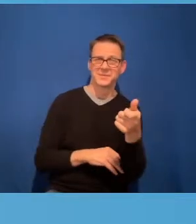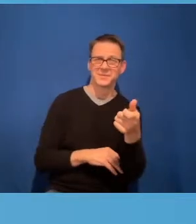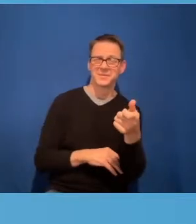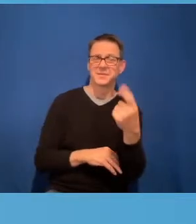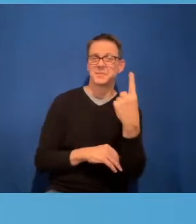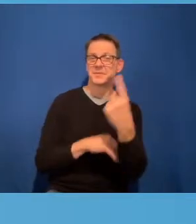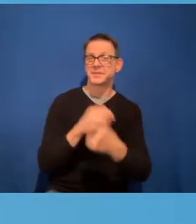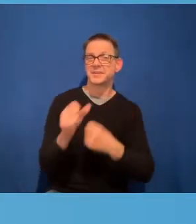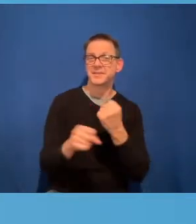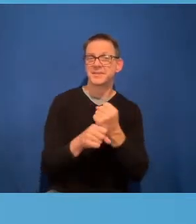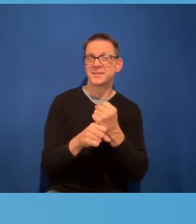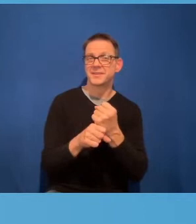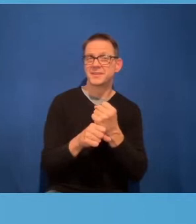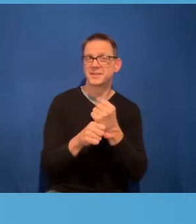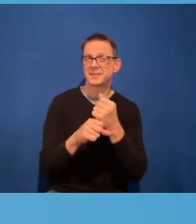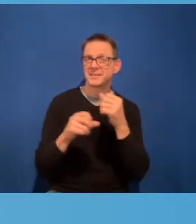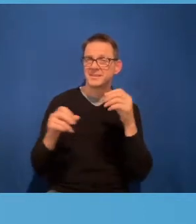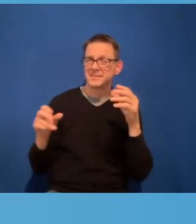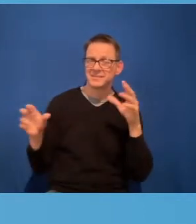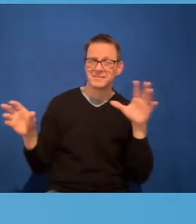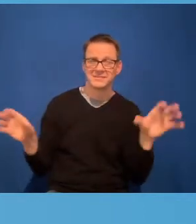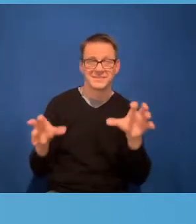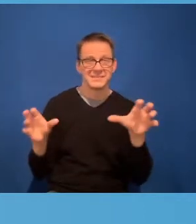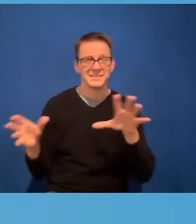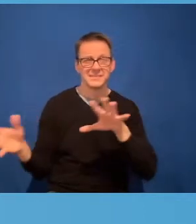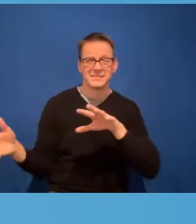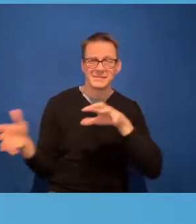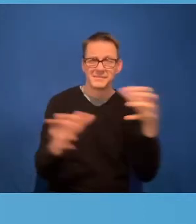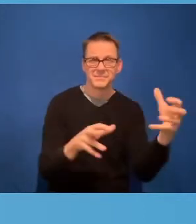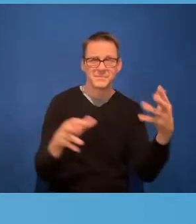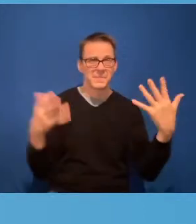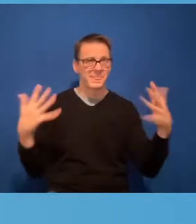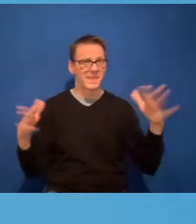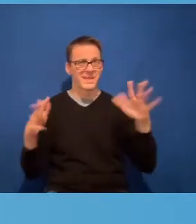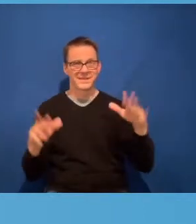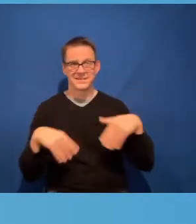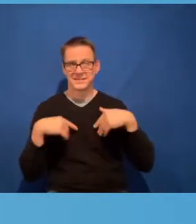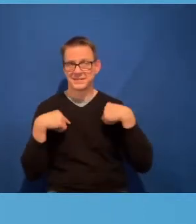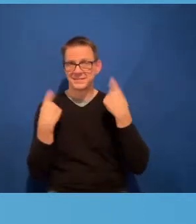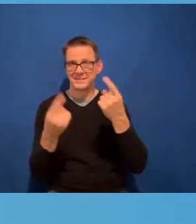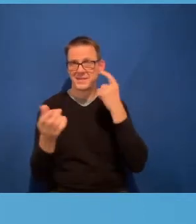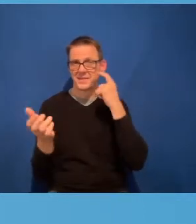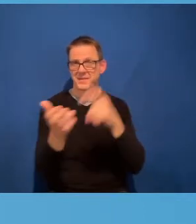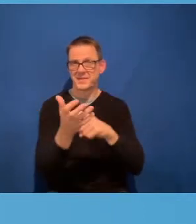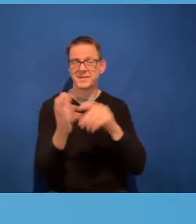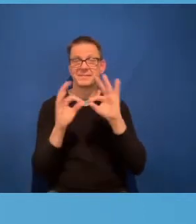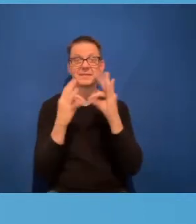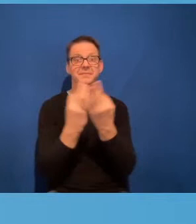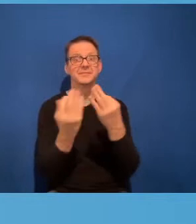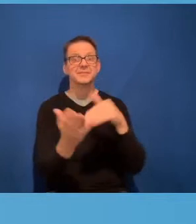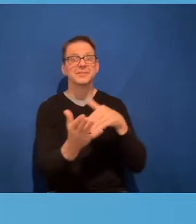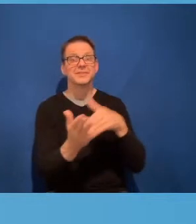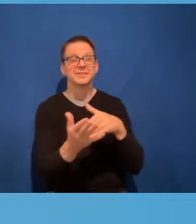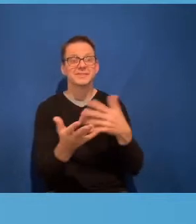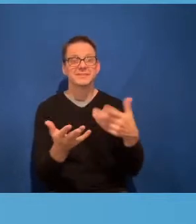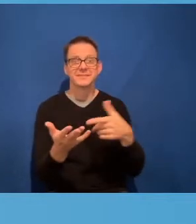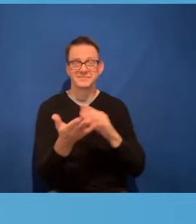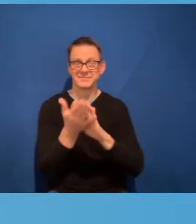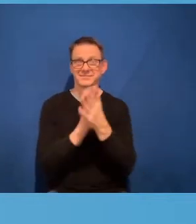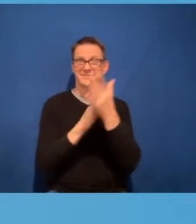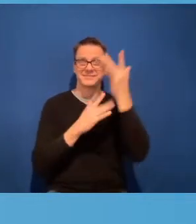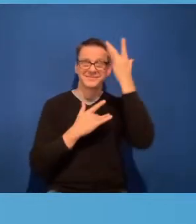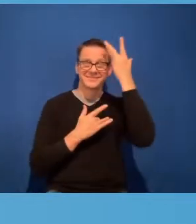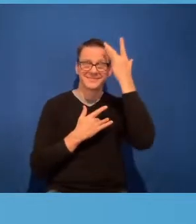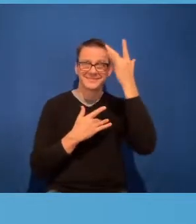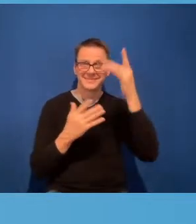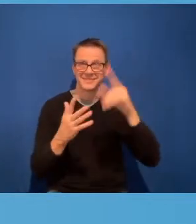not incredibly visible, but it will be, because family docs are going to get sick. Family docs are going to start dying and having to take leave